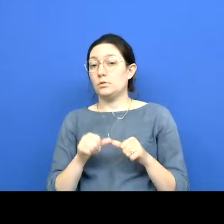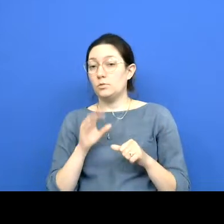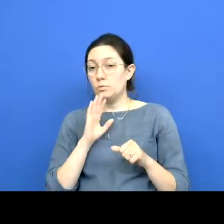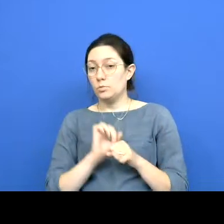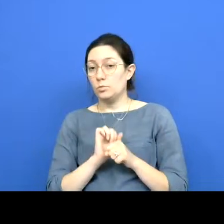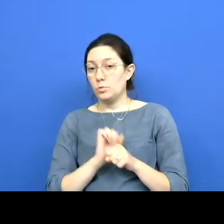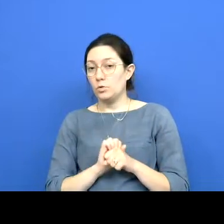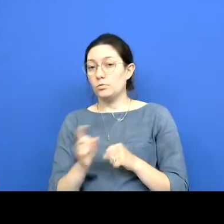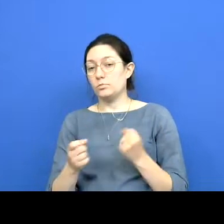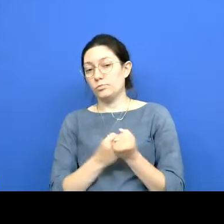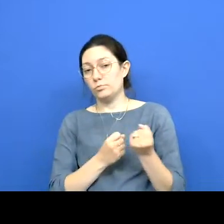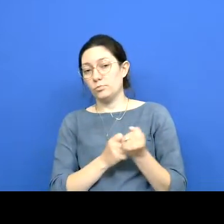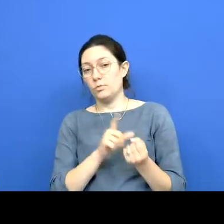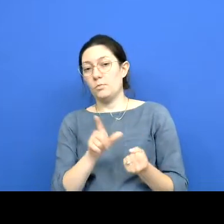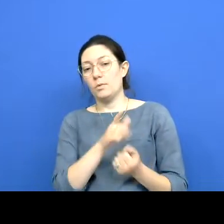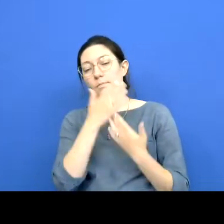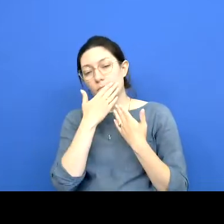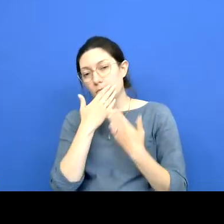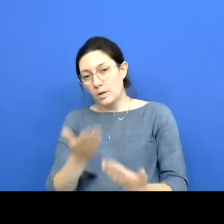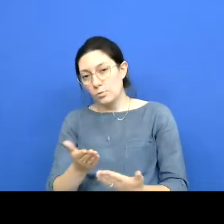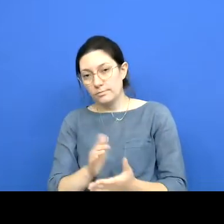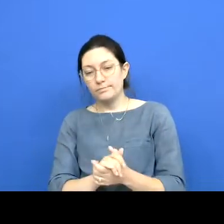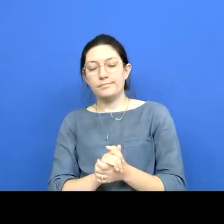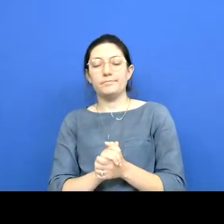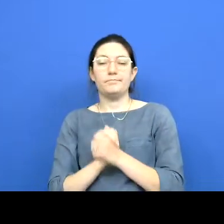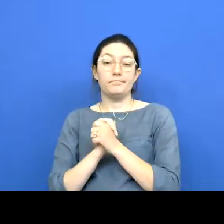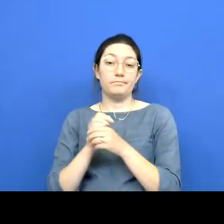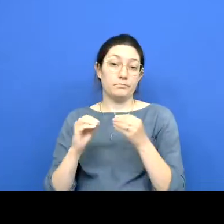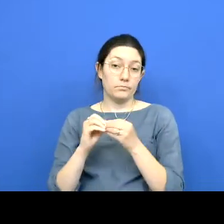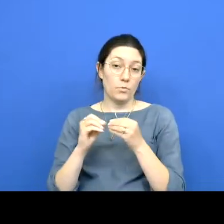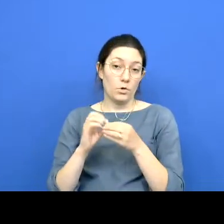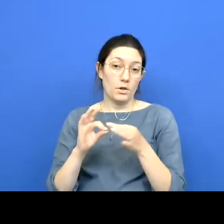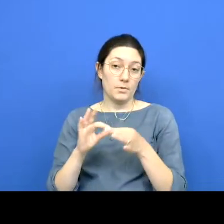of our library. Any further comments?